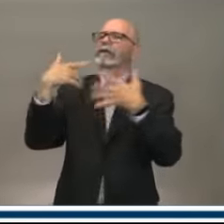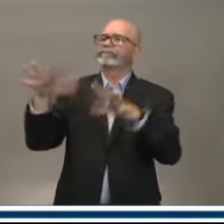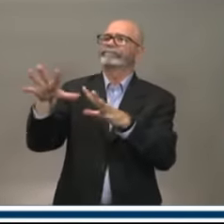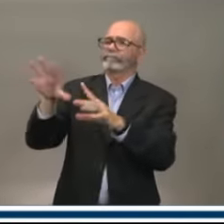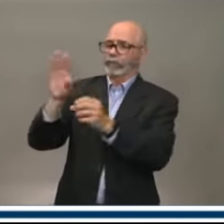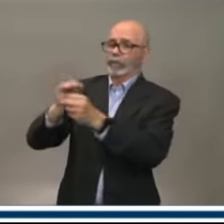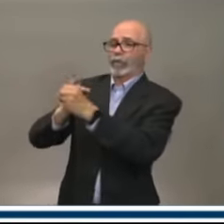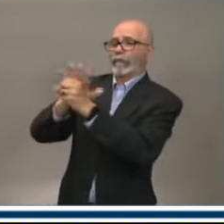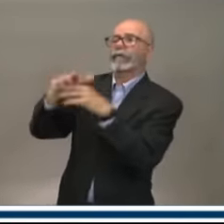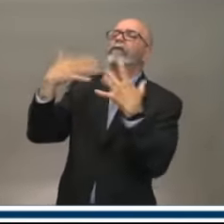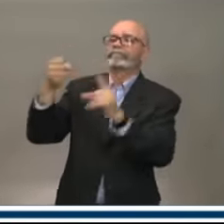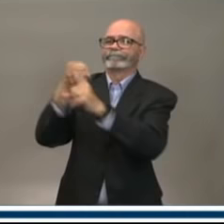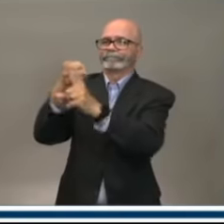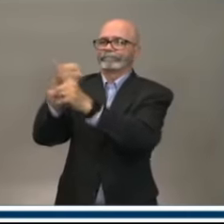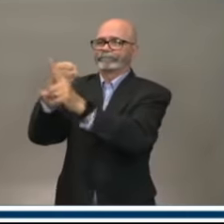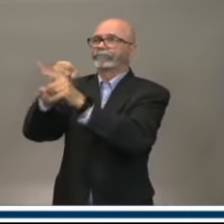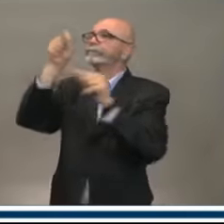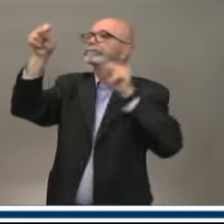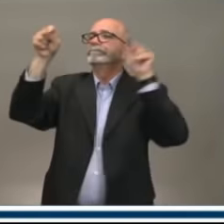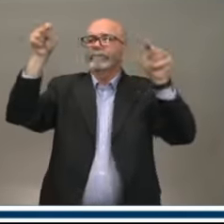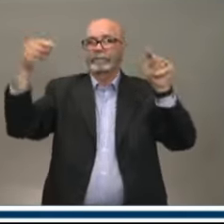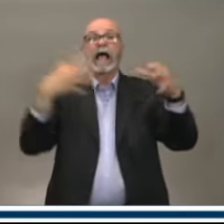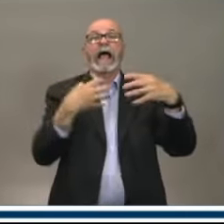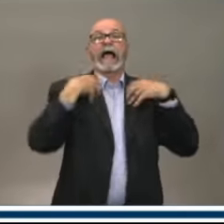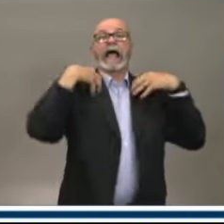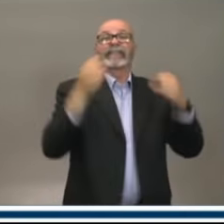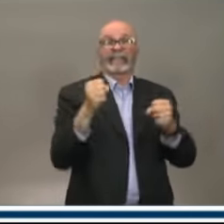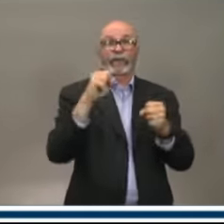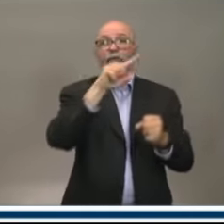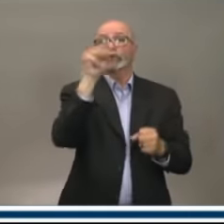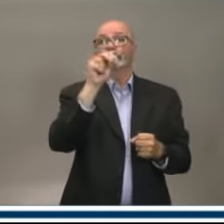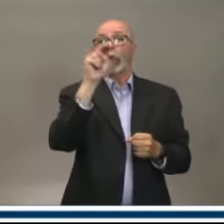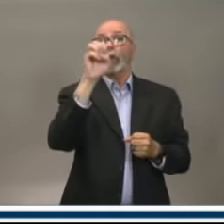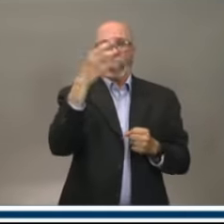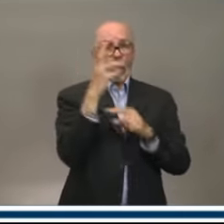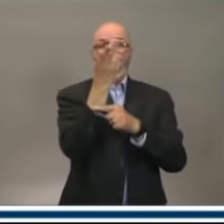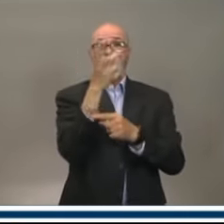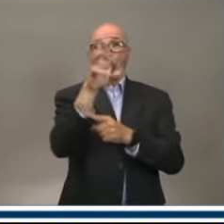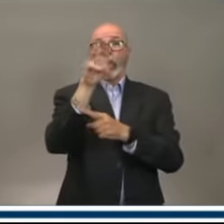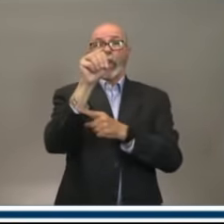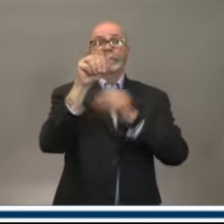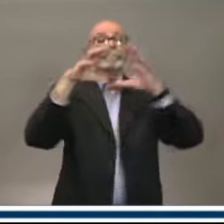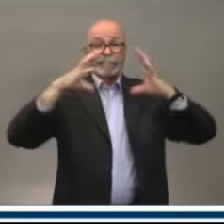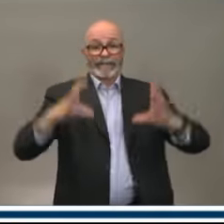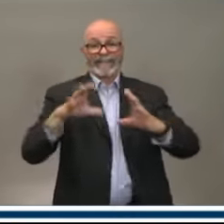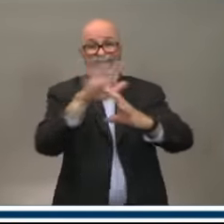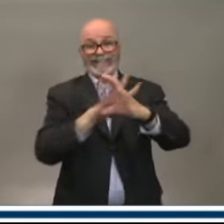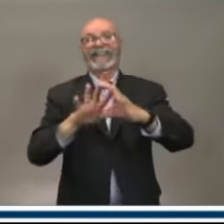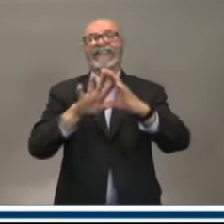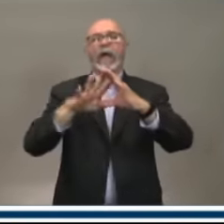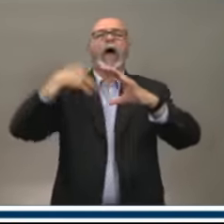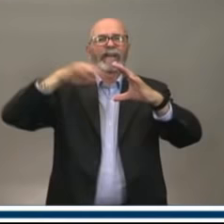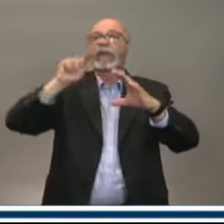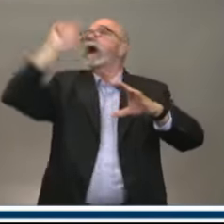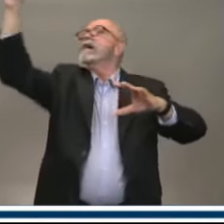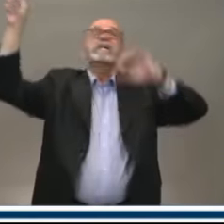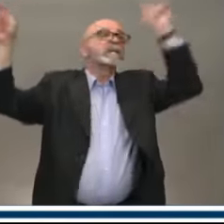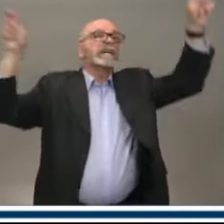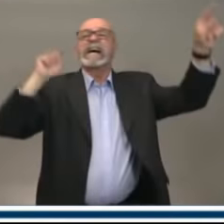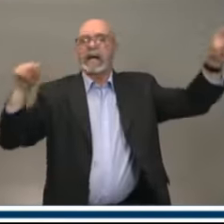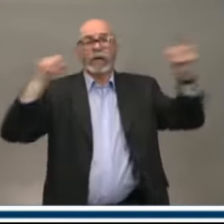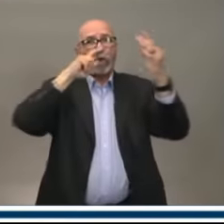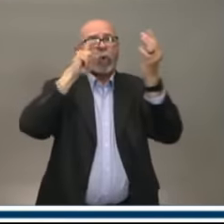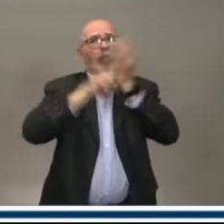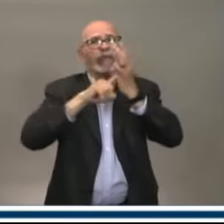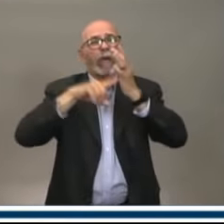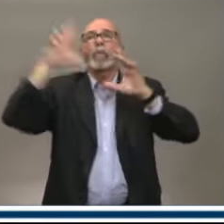the health zones that are outside of Central Zone and HRM have had much less activity of COVID-19 and have a